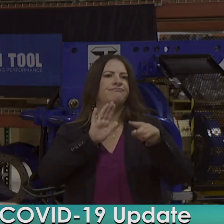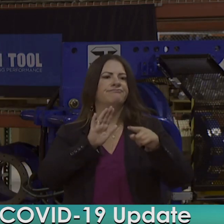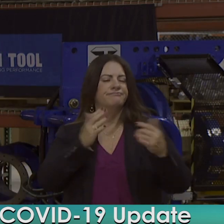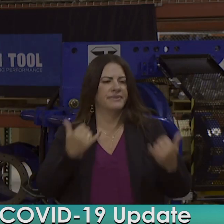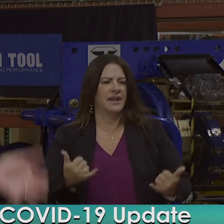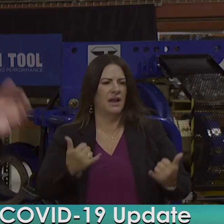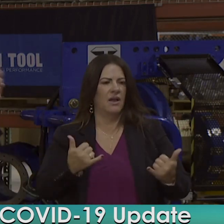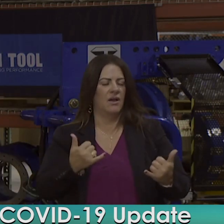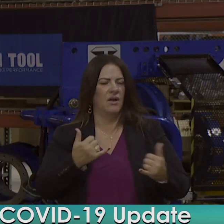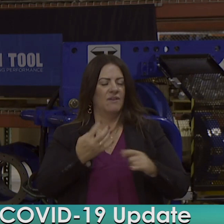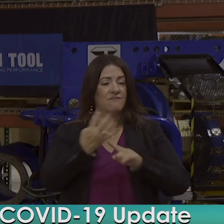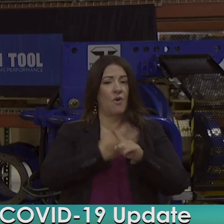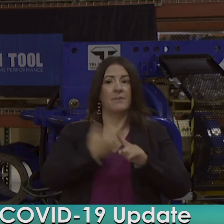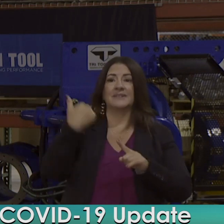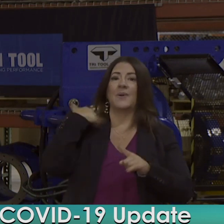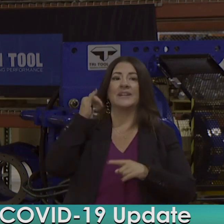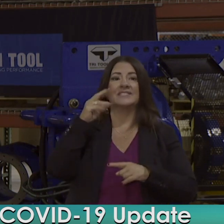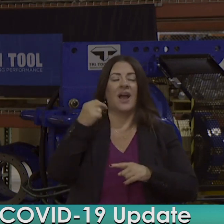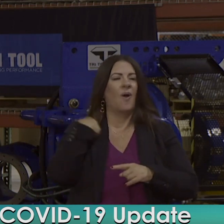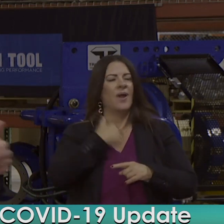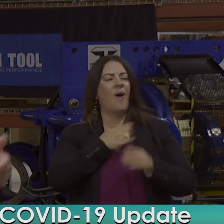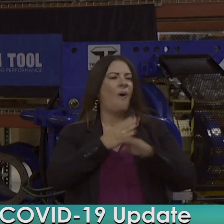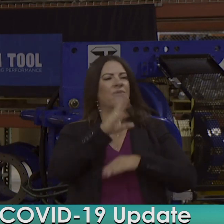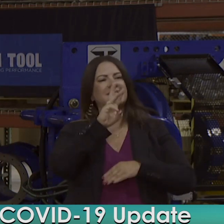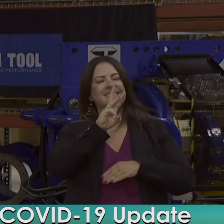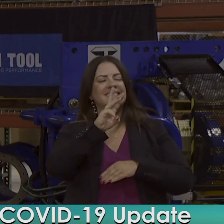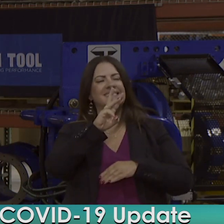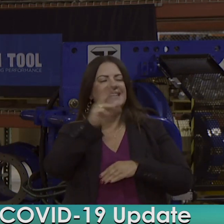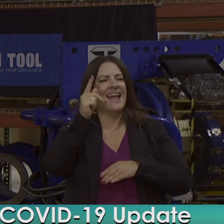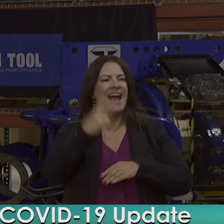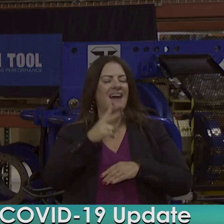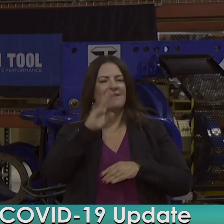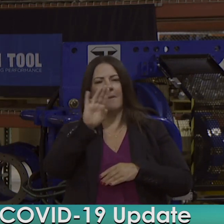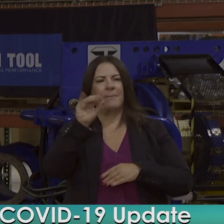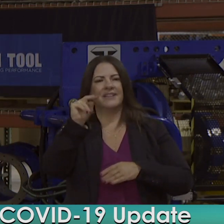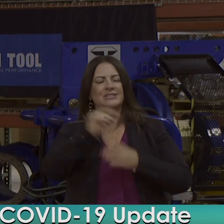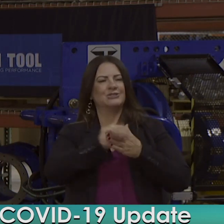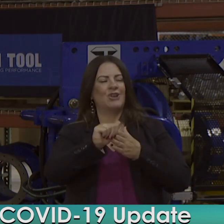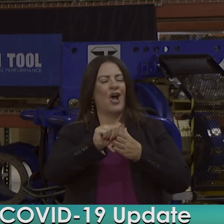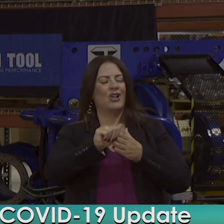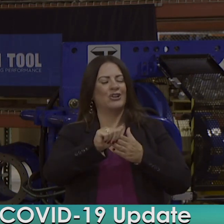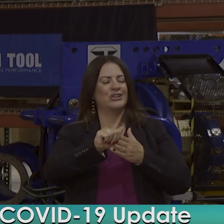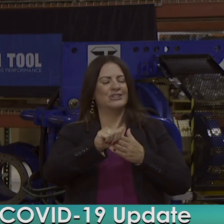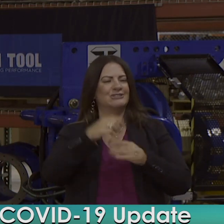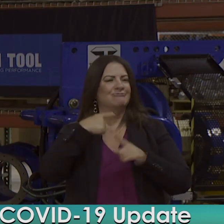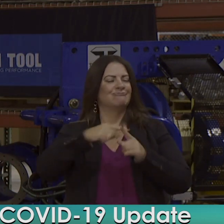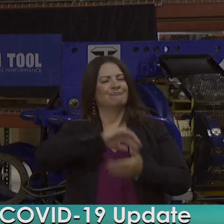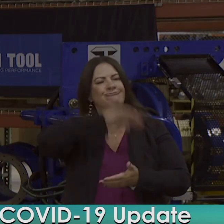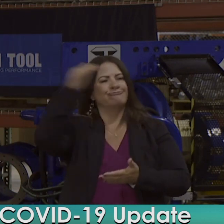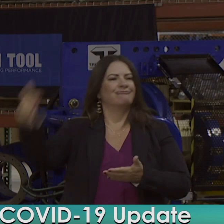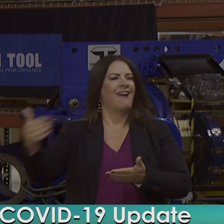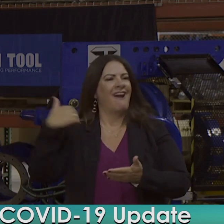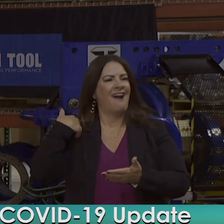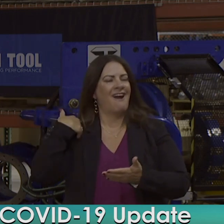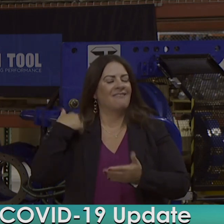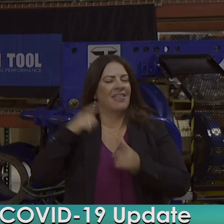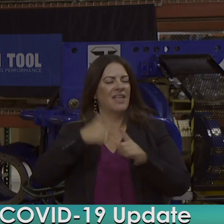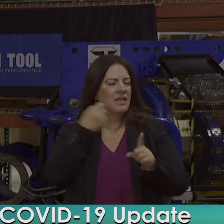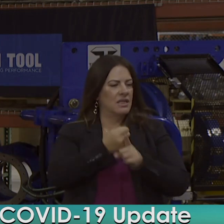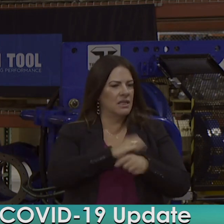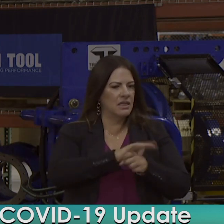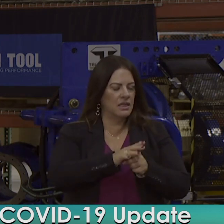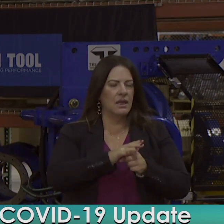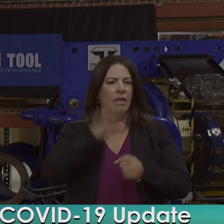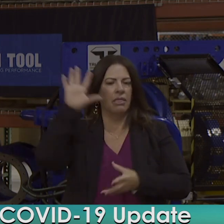ago, we announced a $6+ billion projected budget surplus, which we believe likely would have been substantially greater than